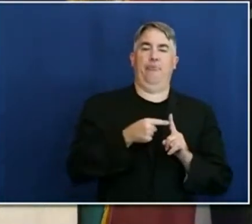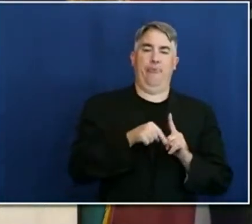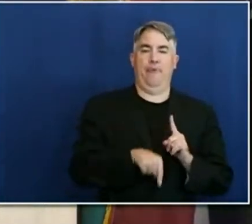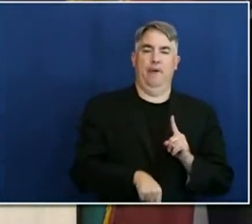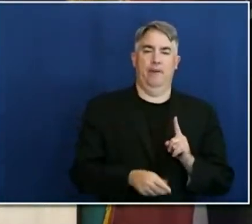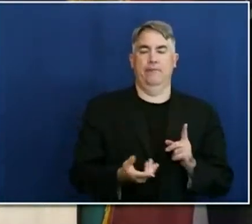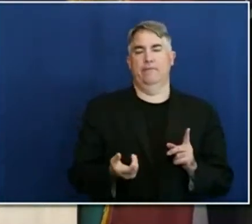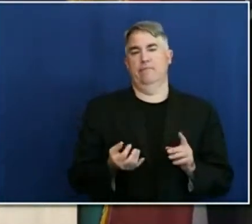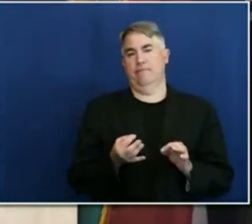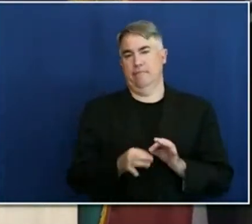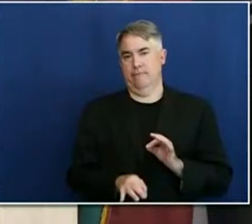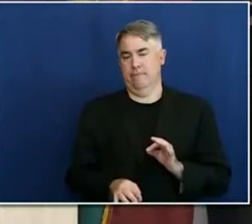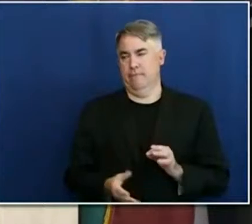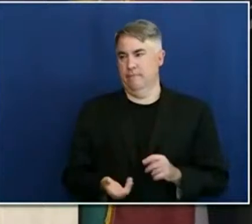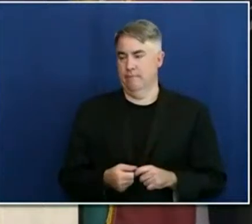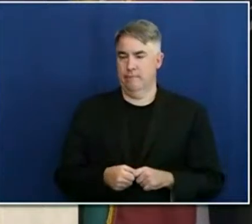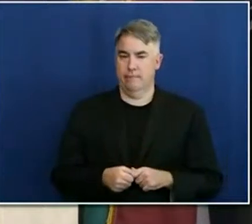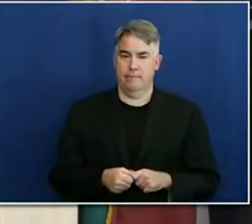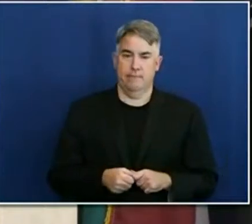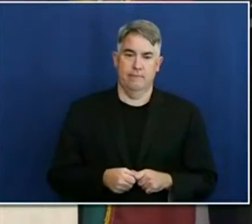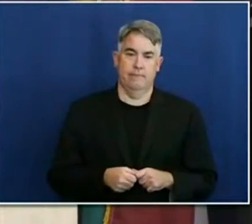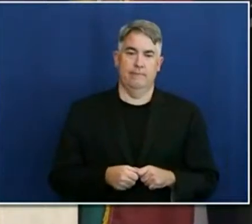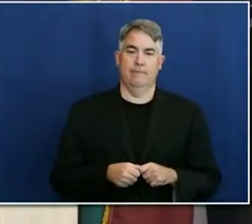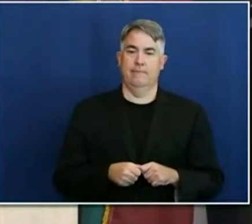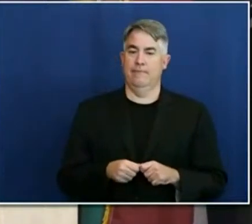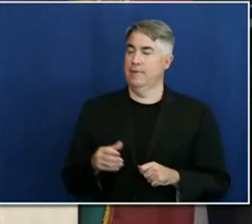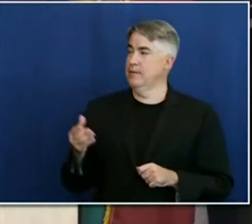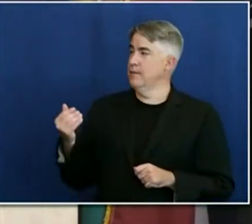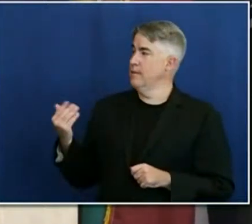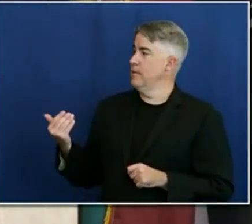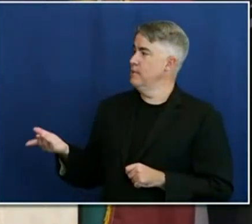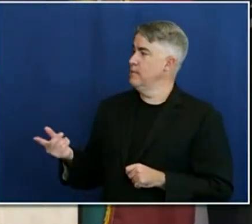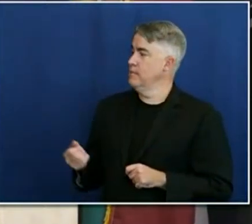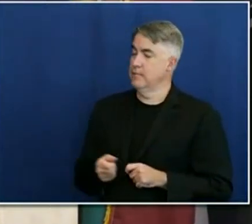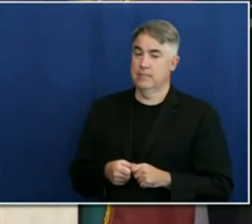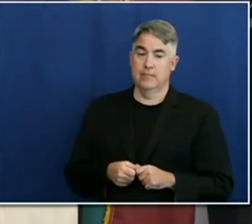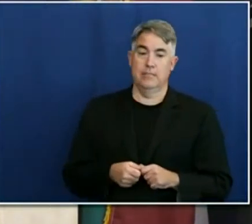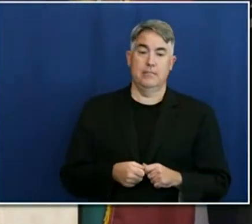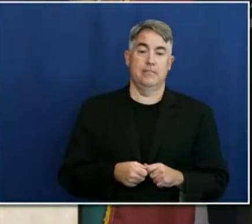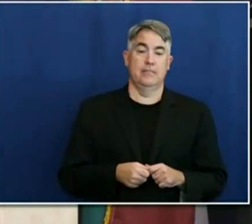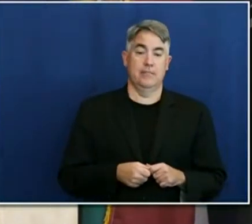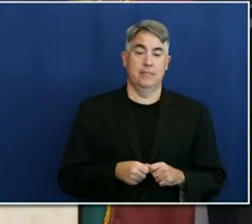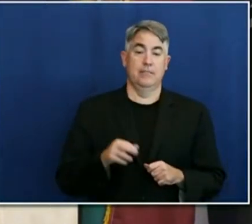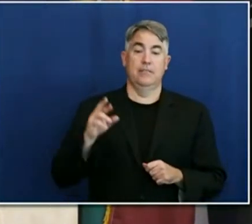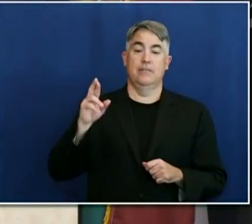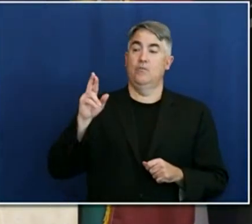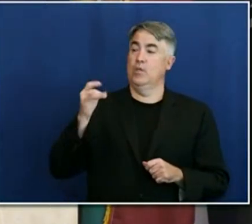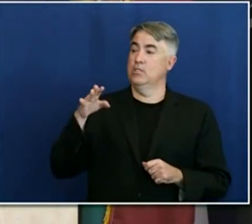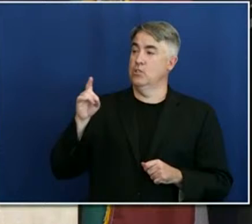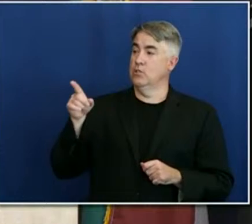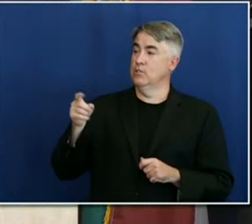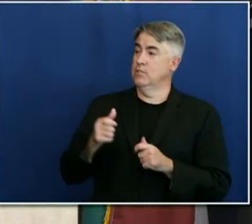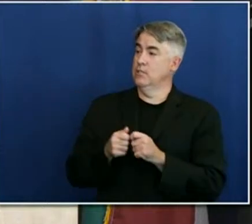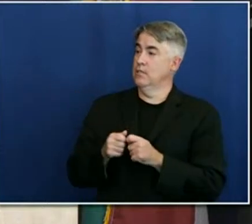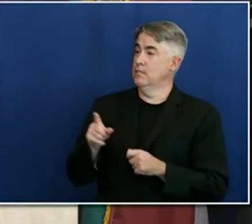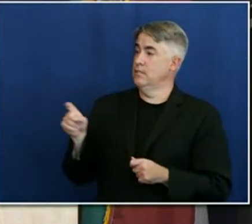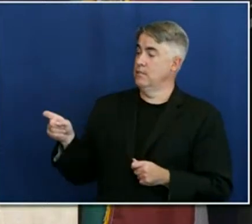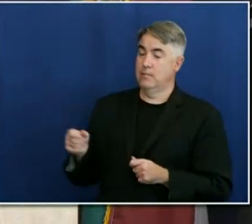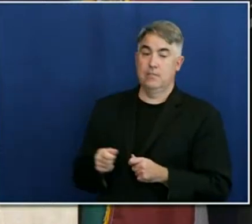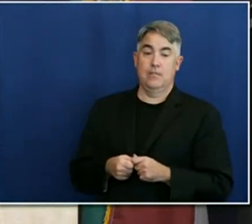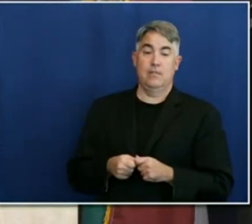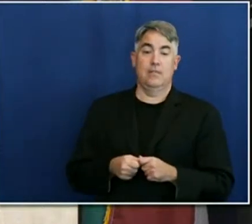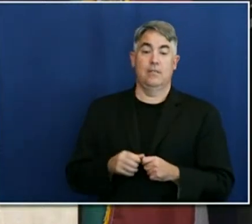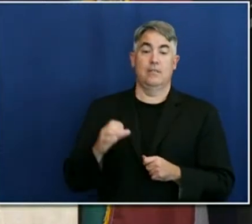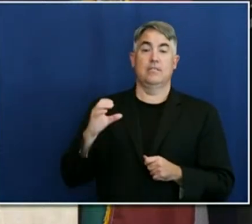Thank you, Dr. Shaw. We'll go to our next texting question. This next question is from Richard Allen with CBS 8. He's asking, as more and more San Diegans are now becoming